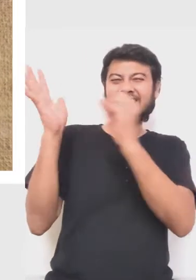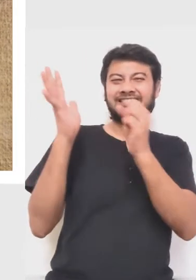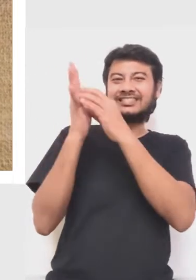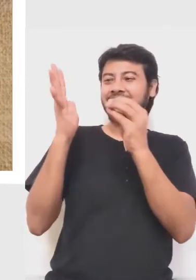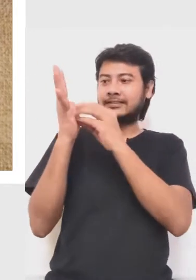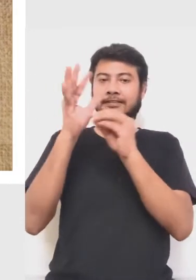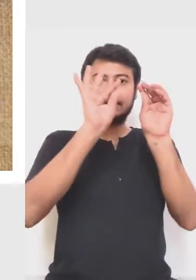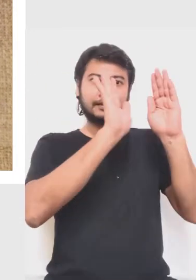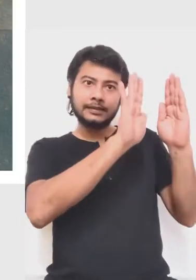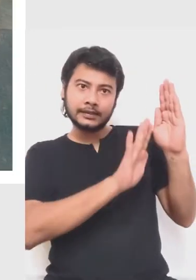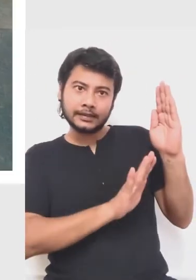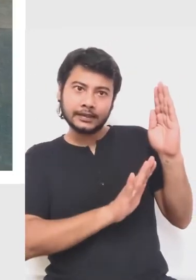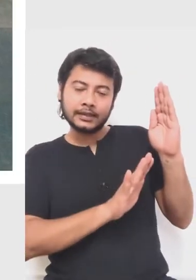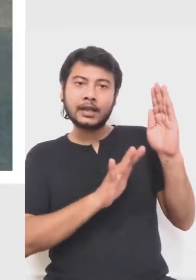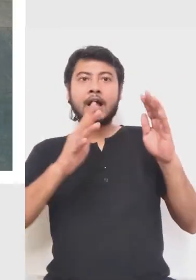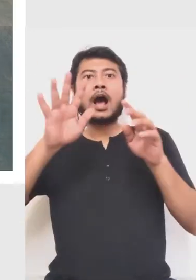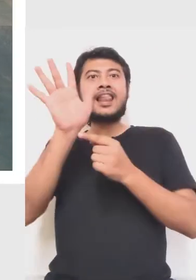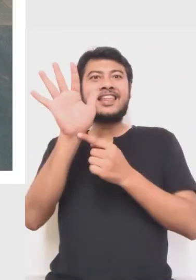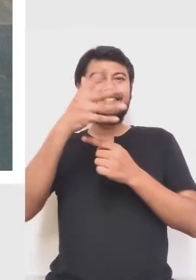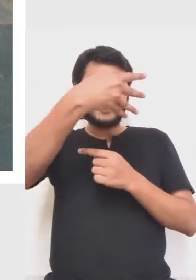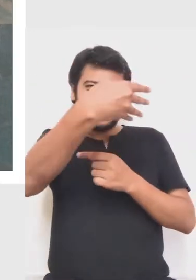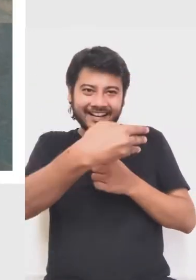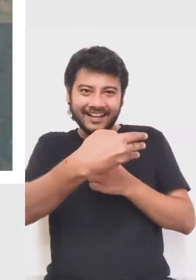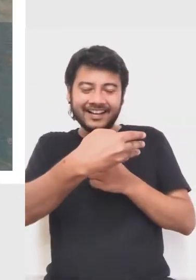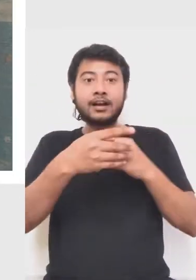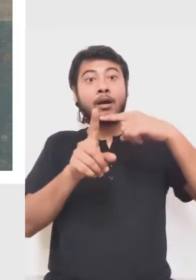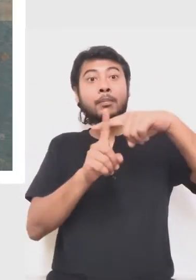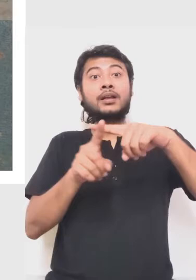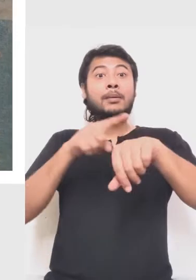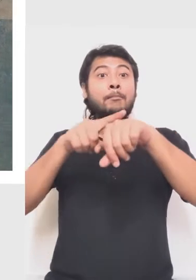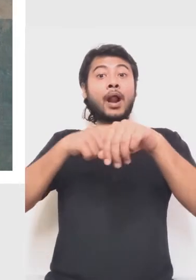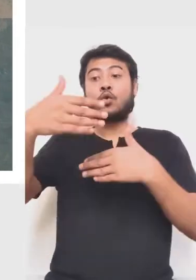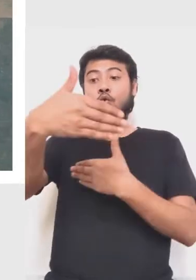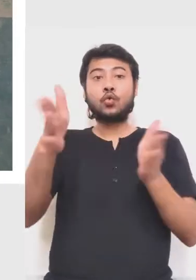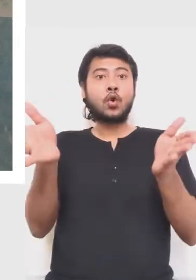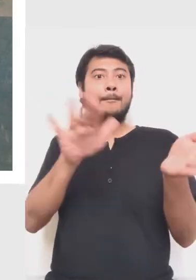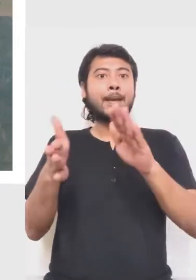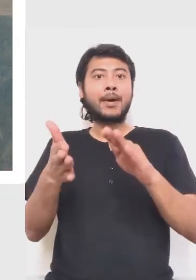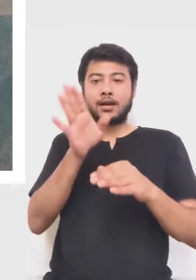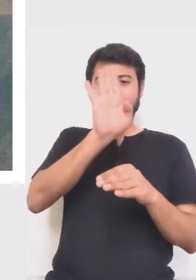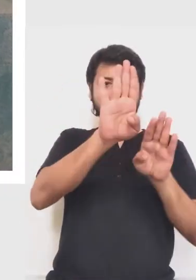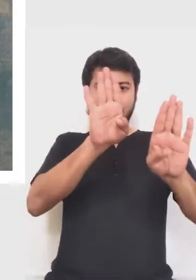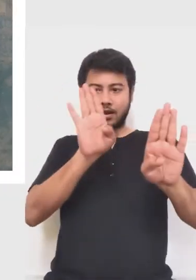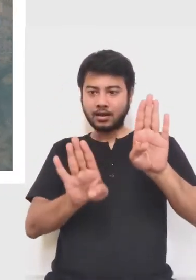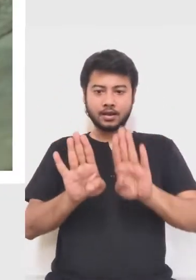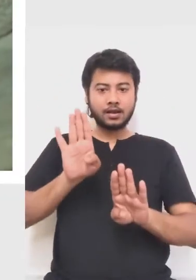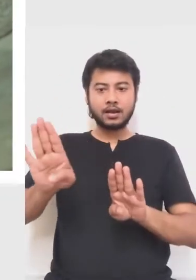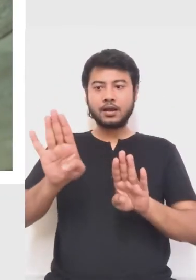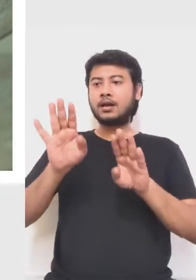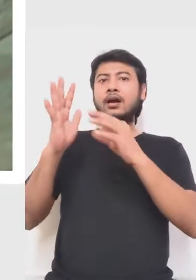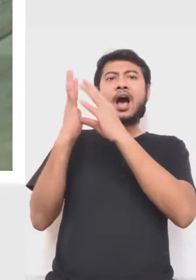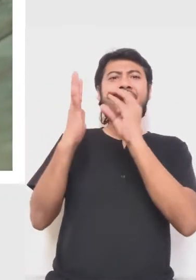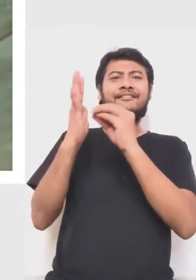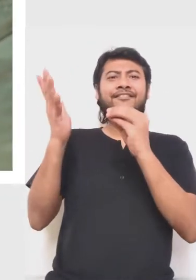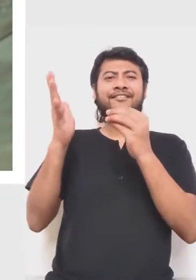applied watercolor washes over the paper, further layering it with fine-grained jute. Nai would also pull out